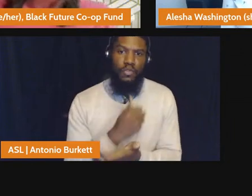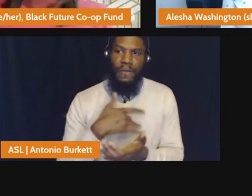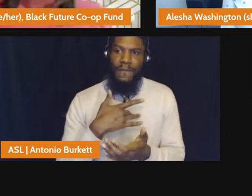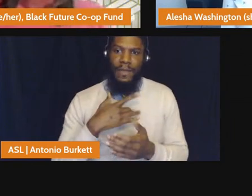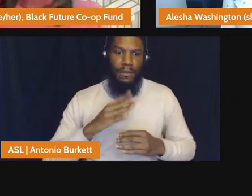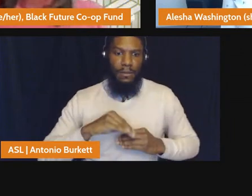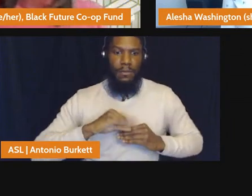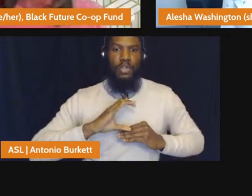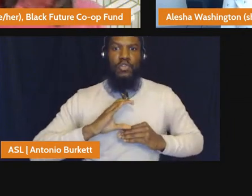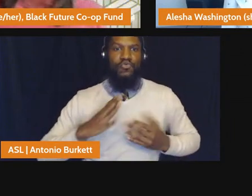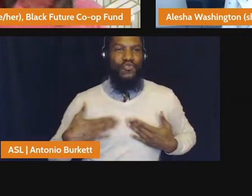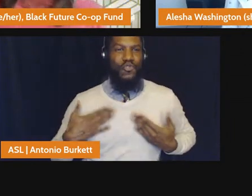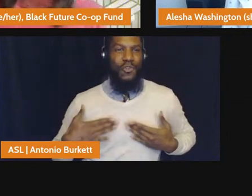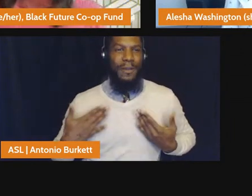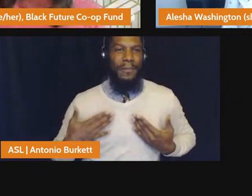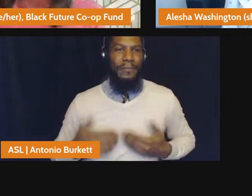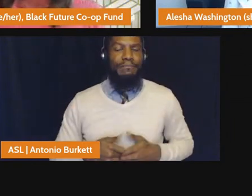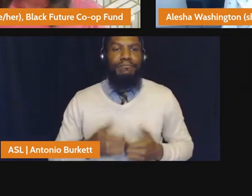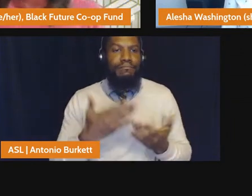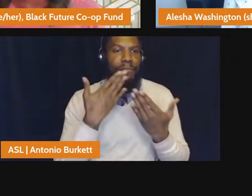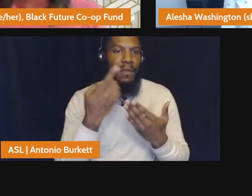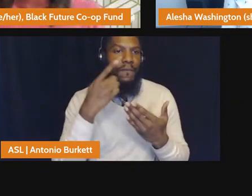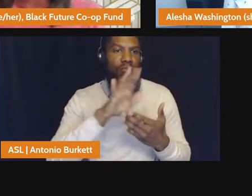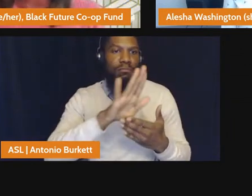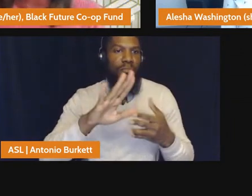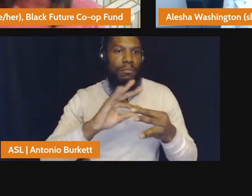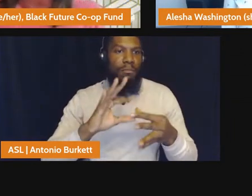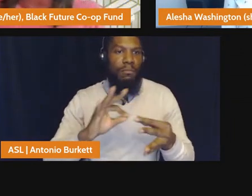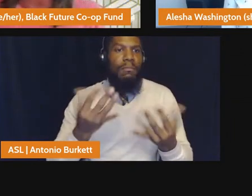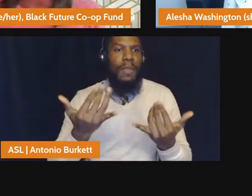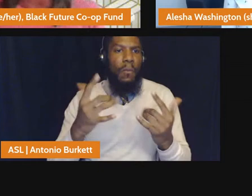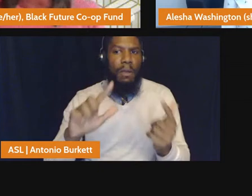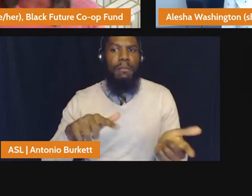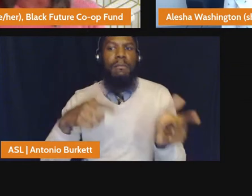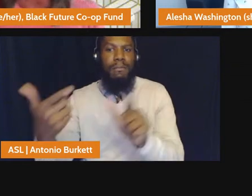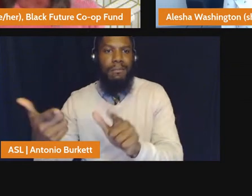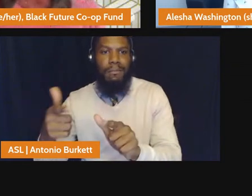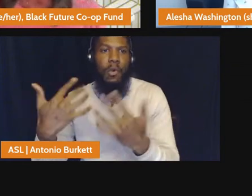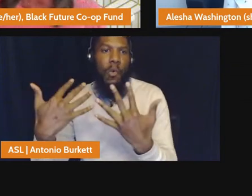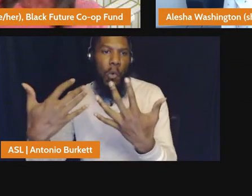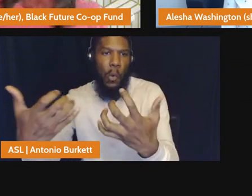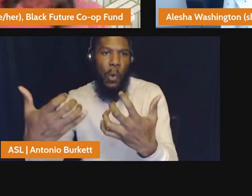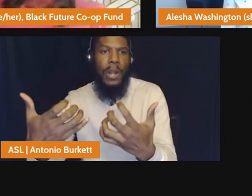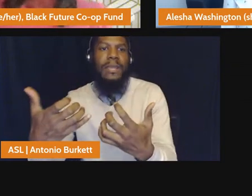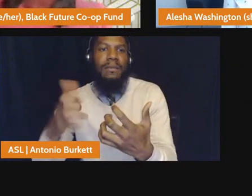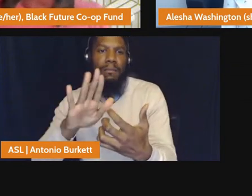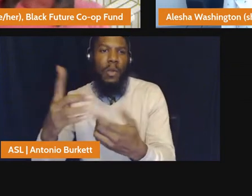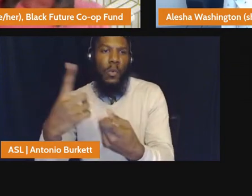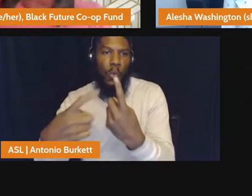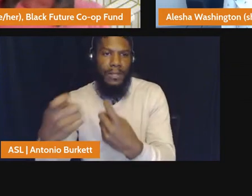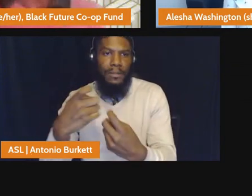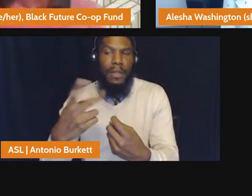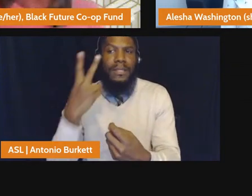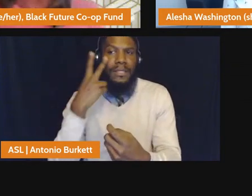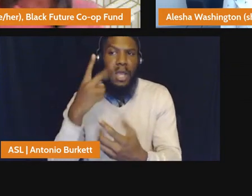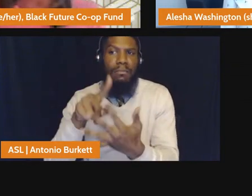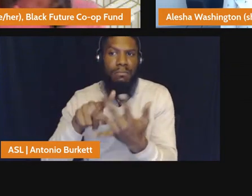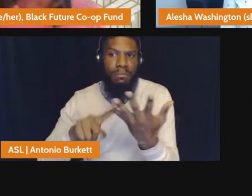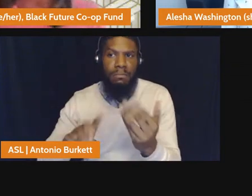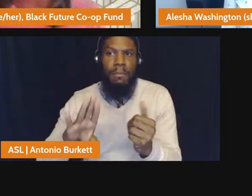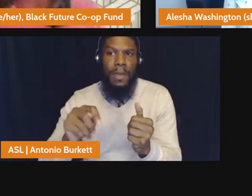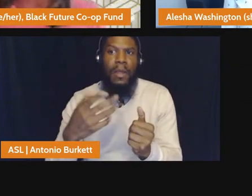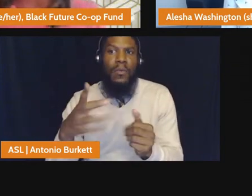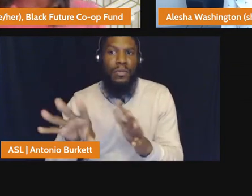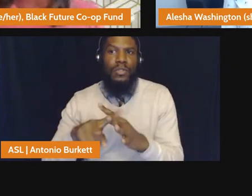space to an audience question. I saw a couple, but I'll start with one, and thank you for answering what it means